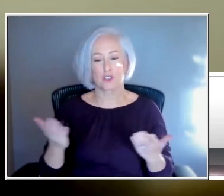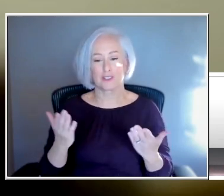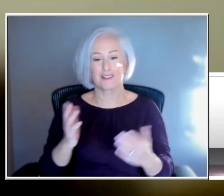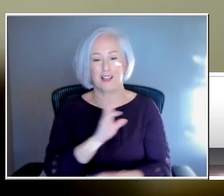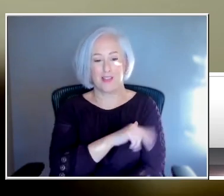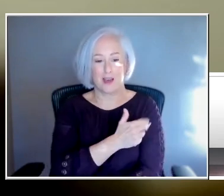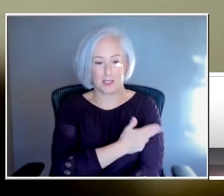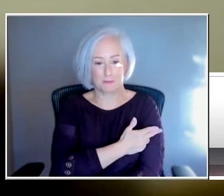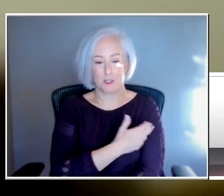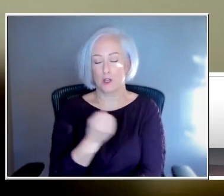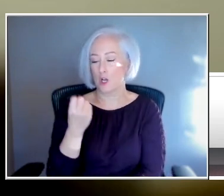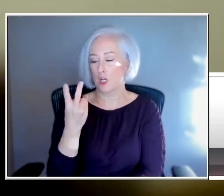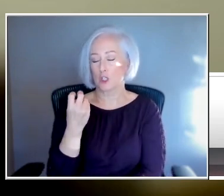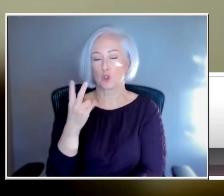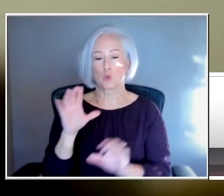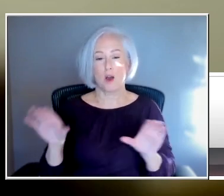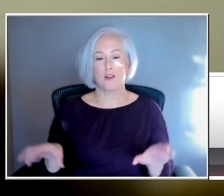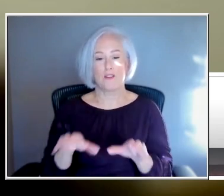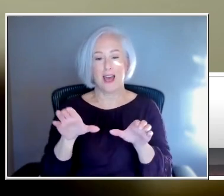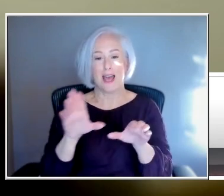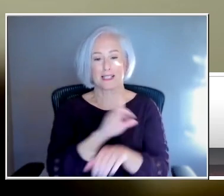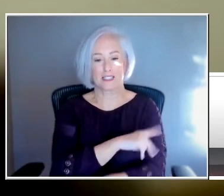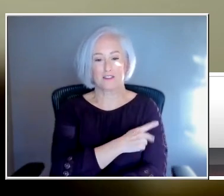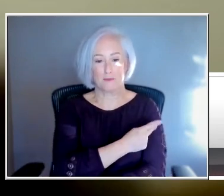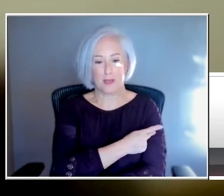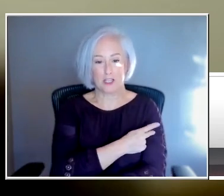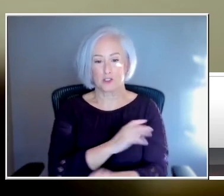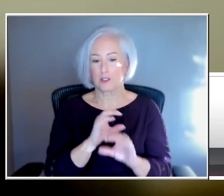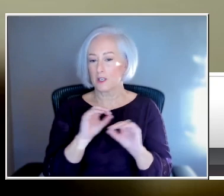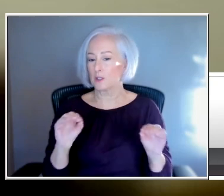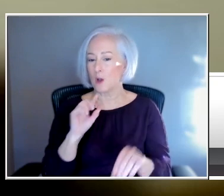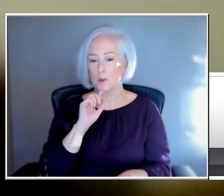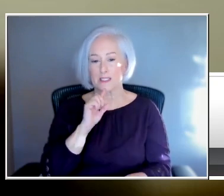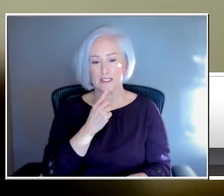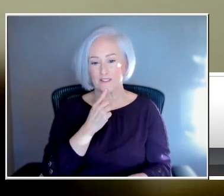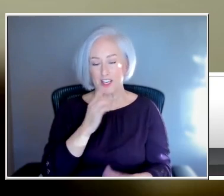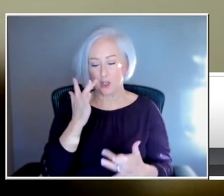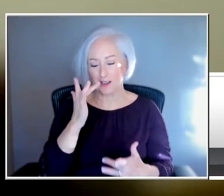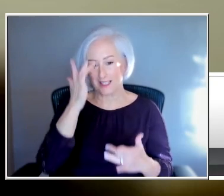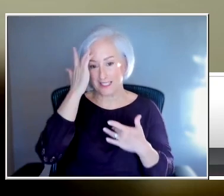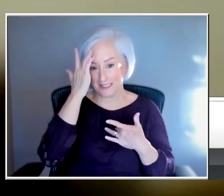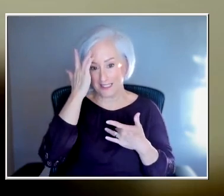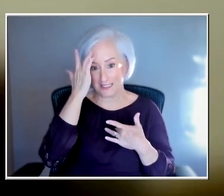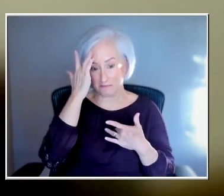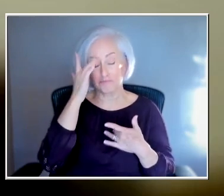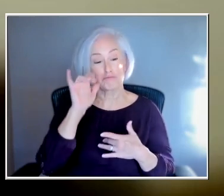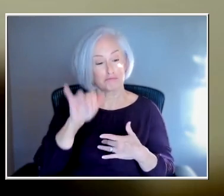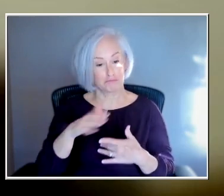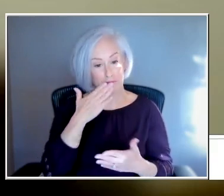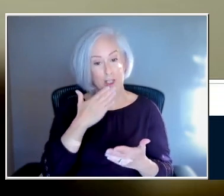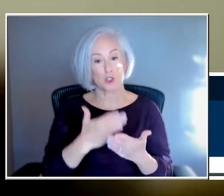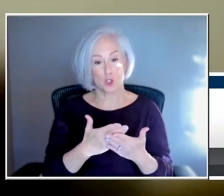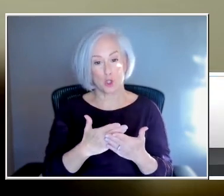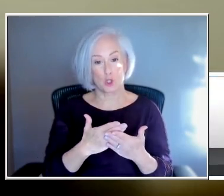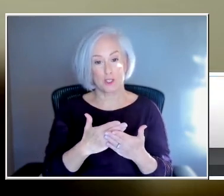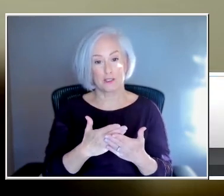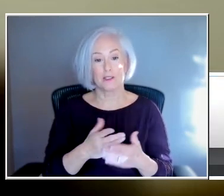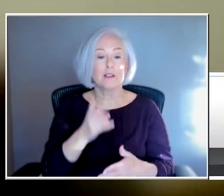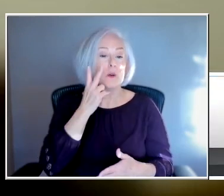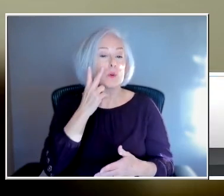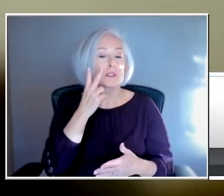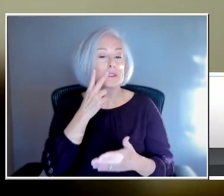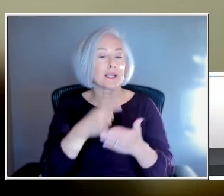have 12 active patients right now, no critical or severe illness. So overall, that's good. And we will see what next